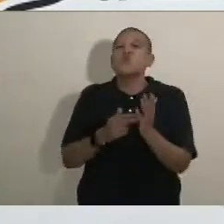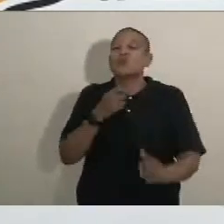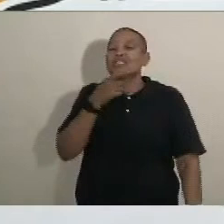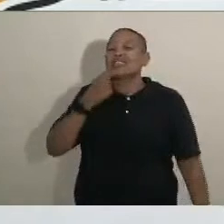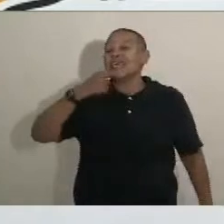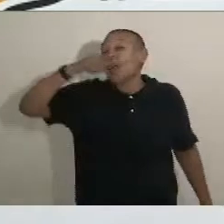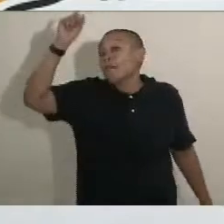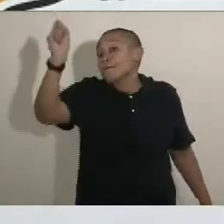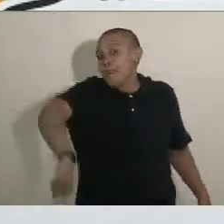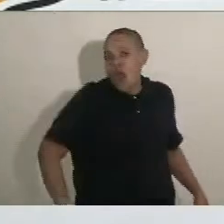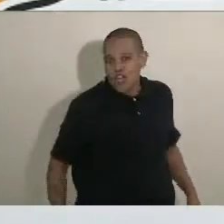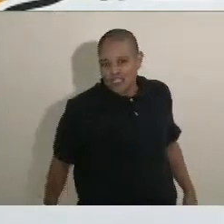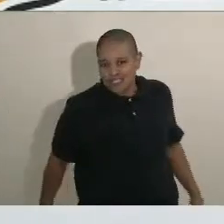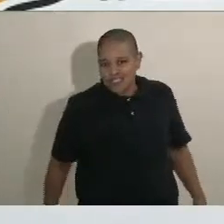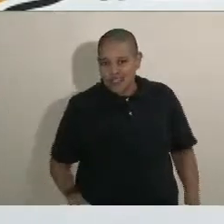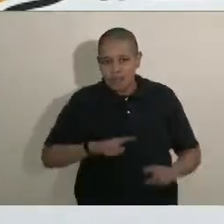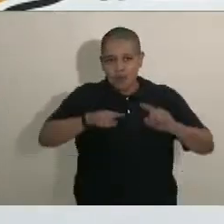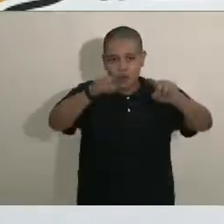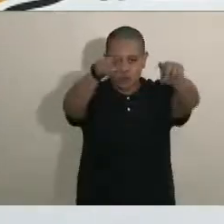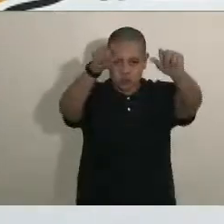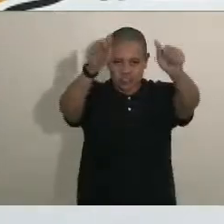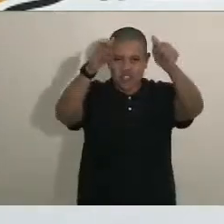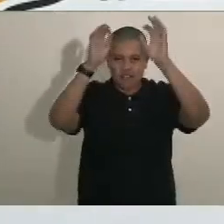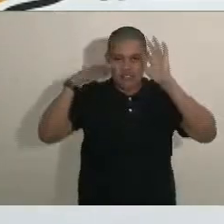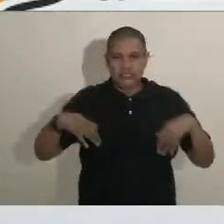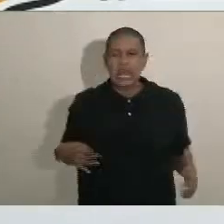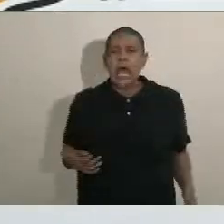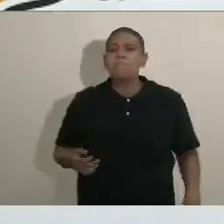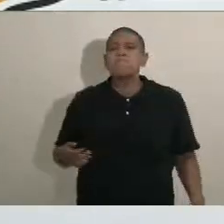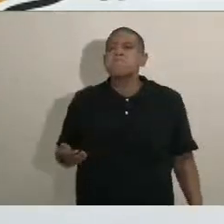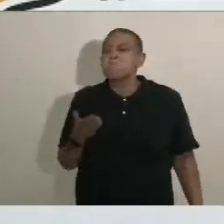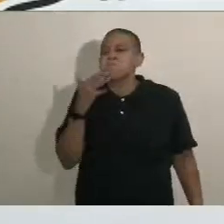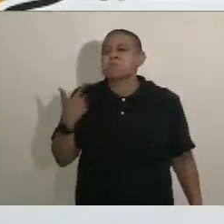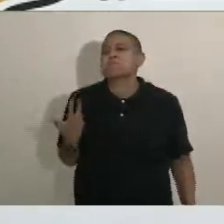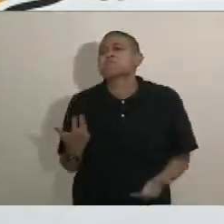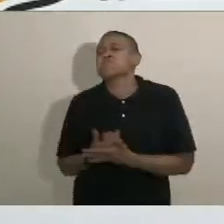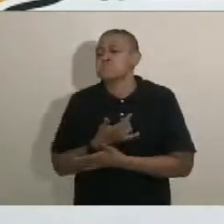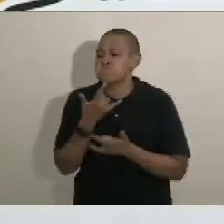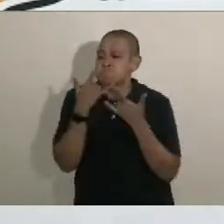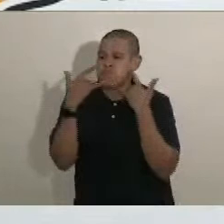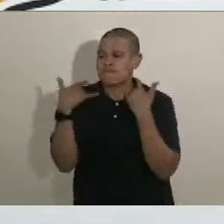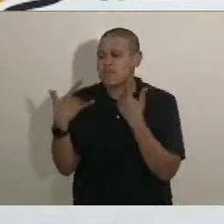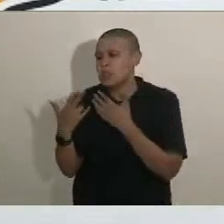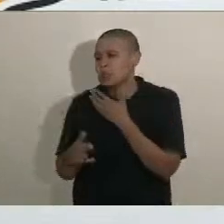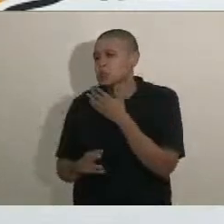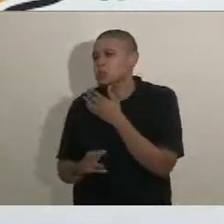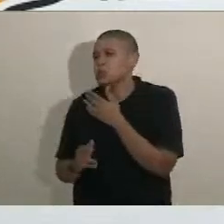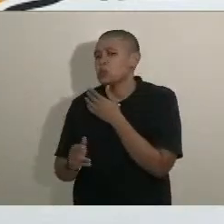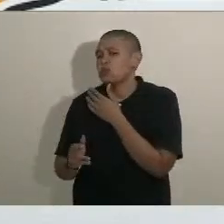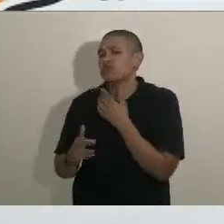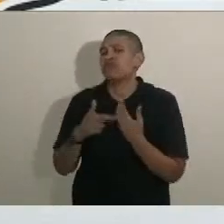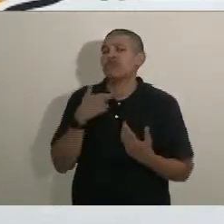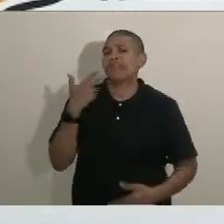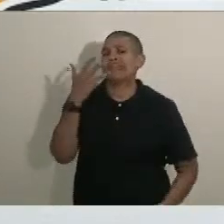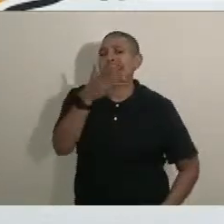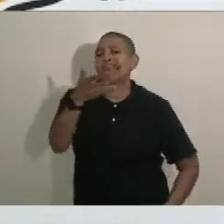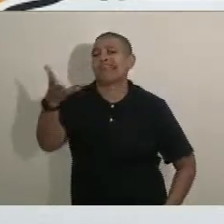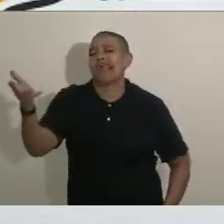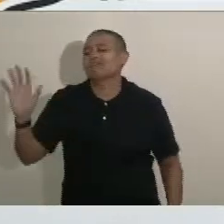that risk is up to you to say, I will where I think I'm at risk. And I think that is